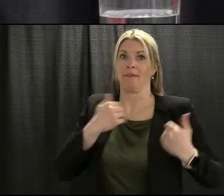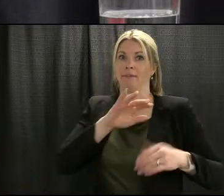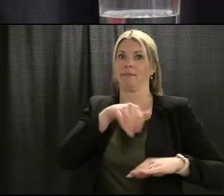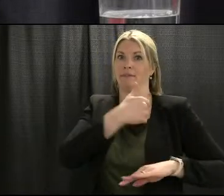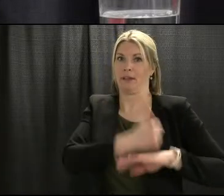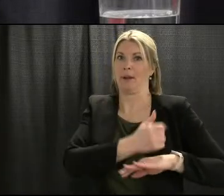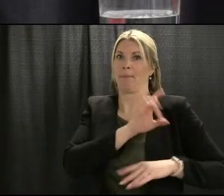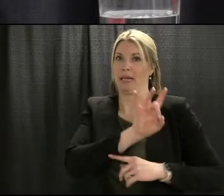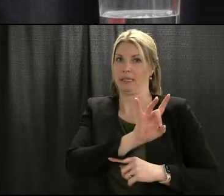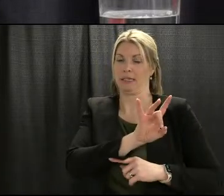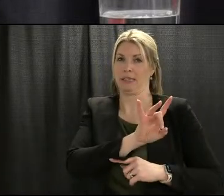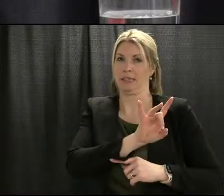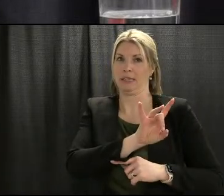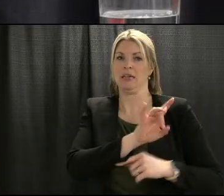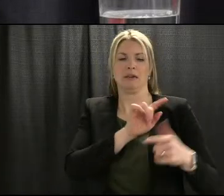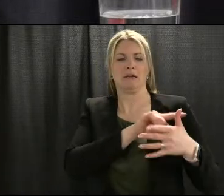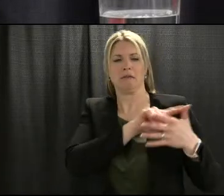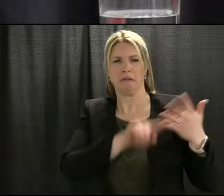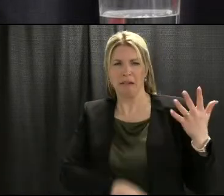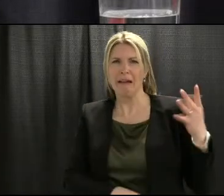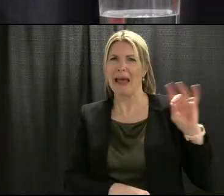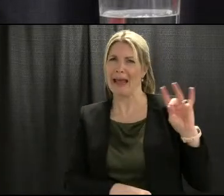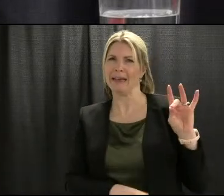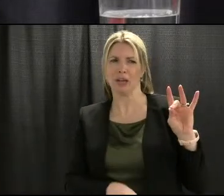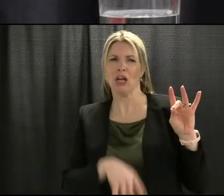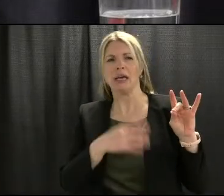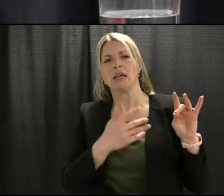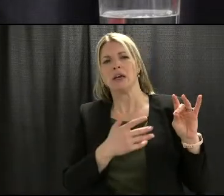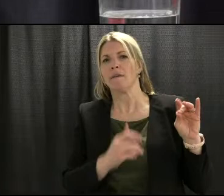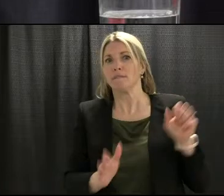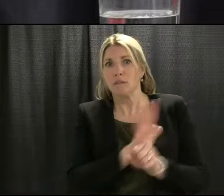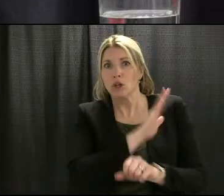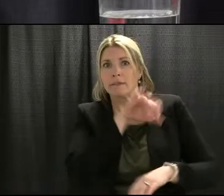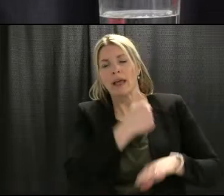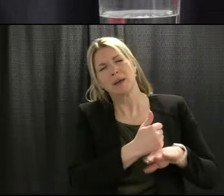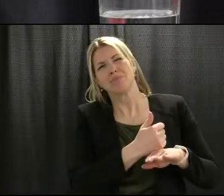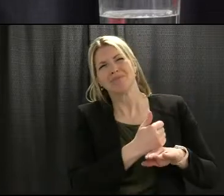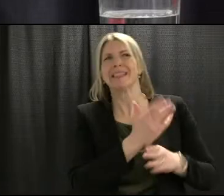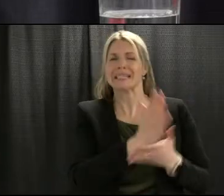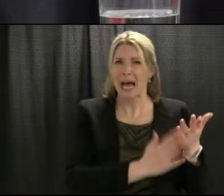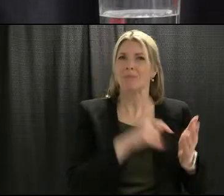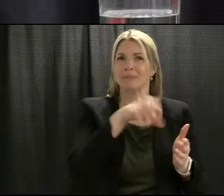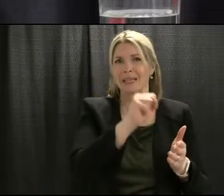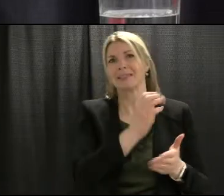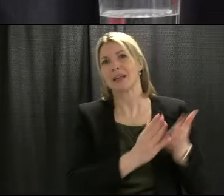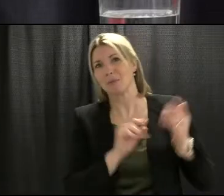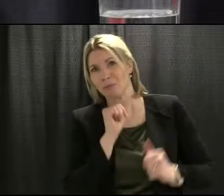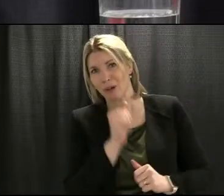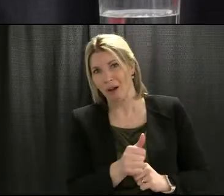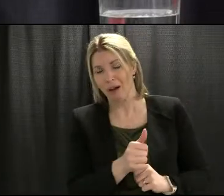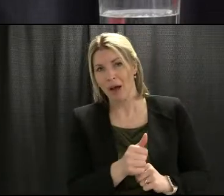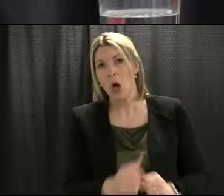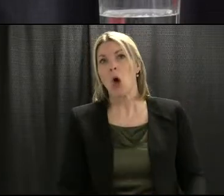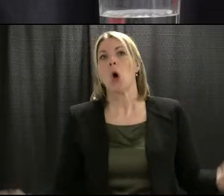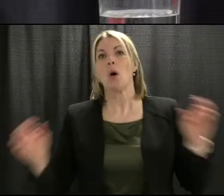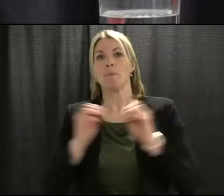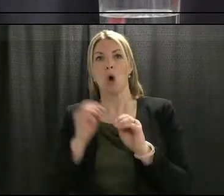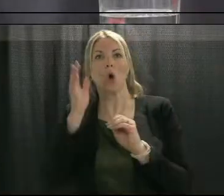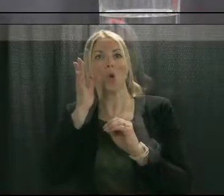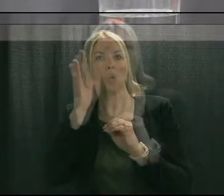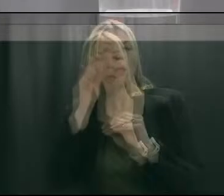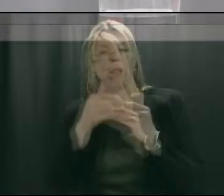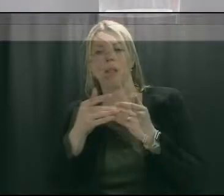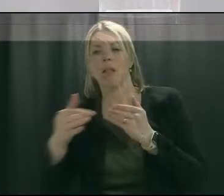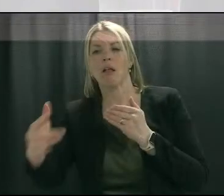in various stages of implementation throughout our province. 11 more will be developed in 2023, 2024